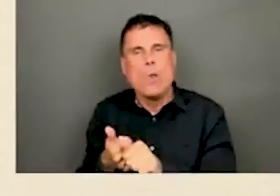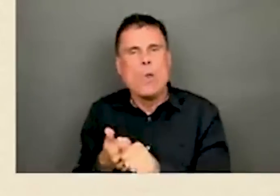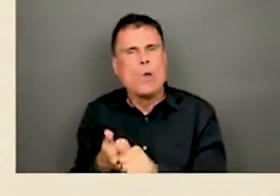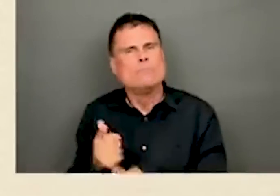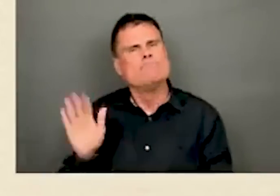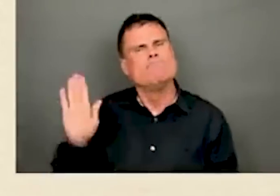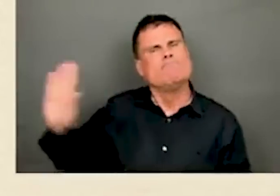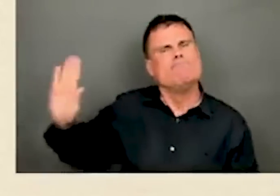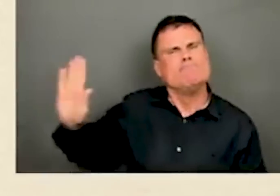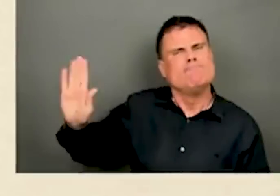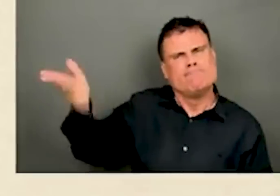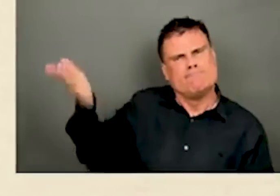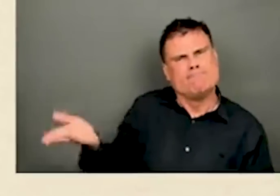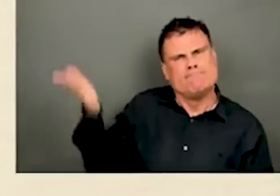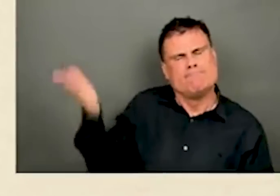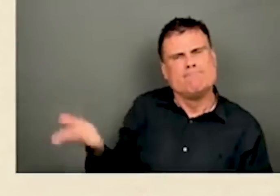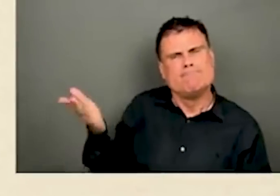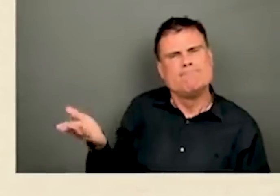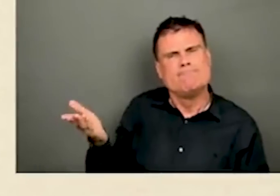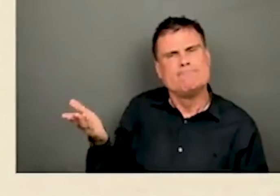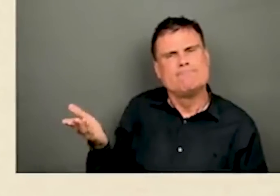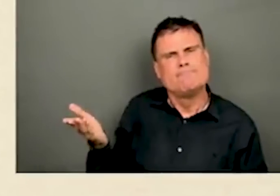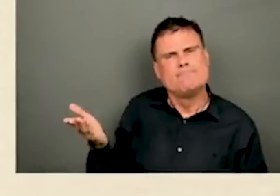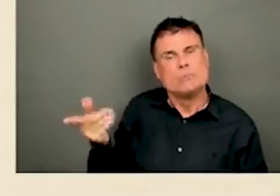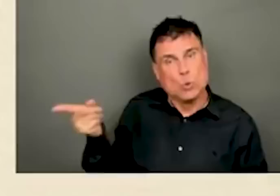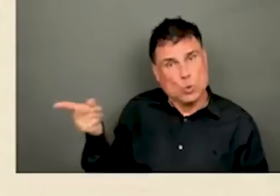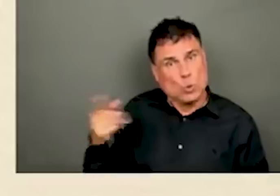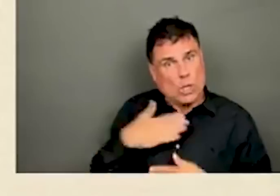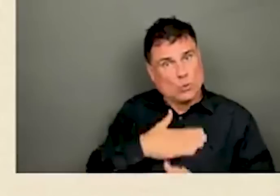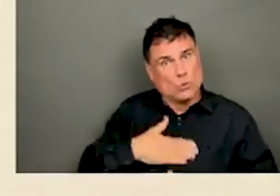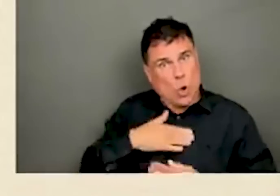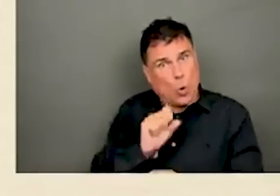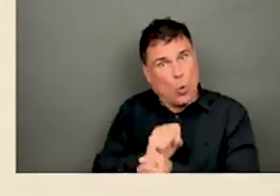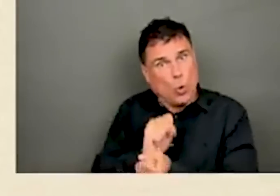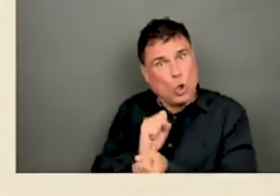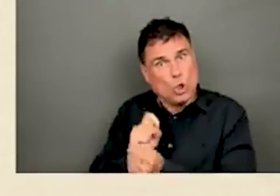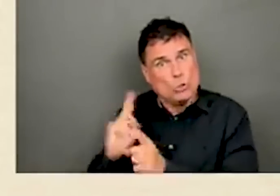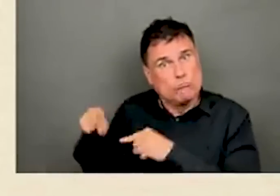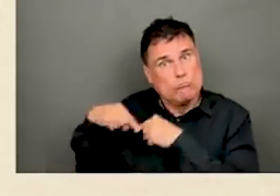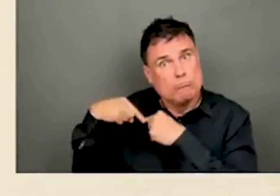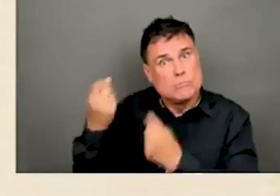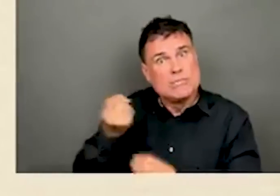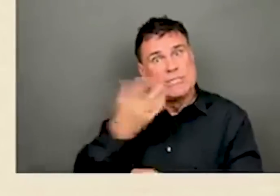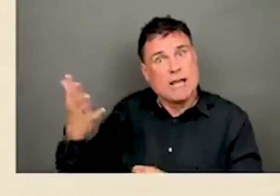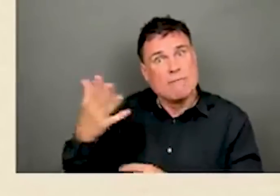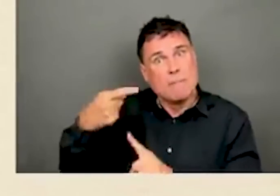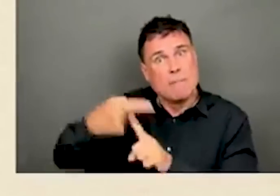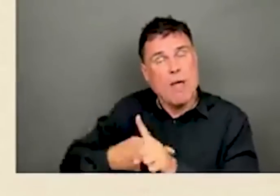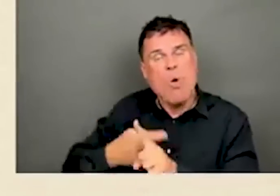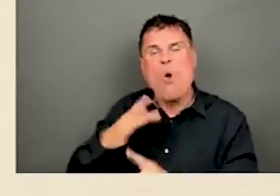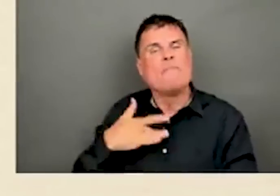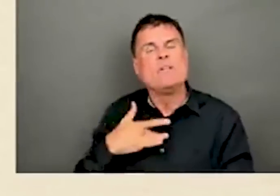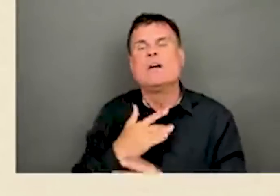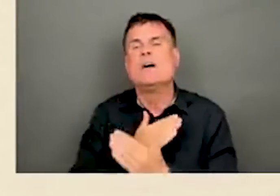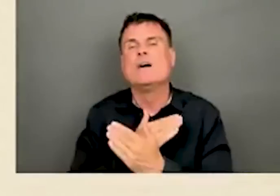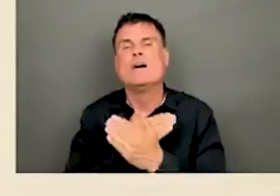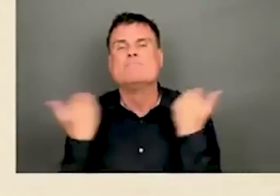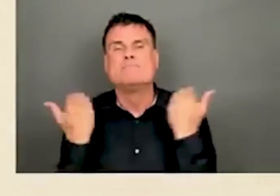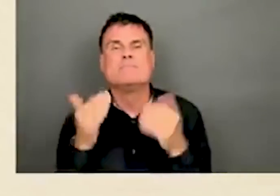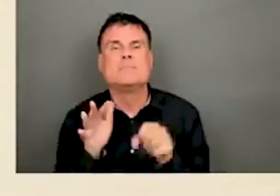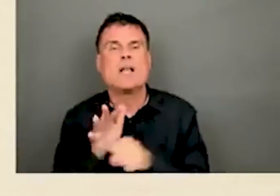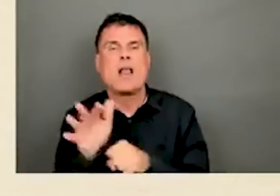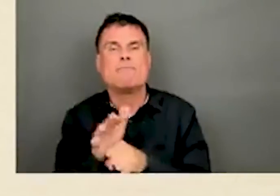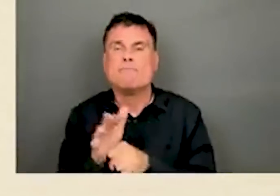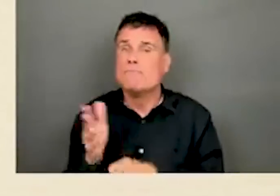how would you characterize how you were enjoying the job in the last few months? Well, obviously, I